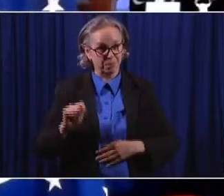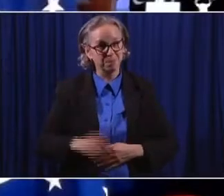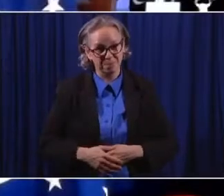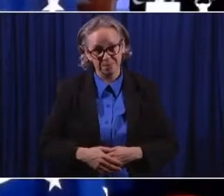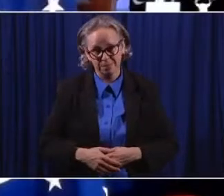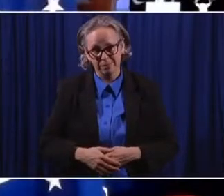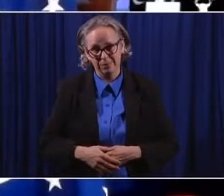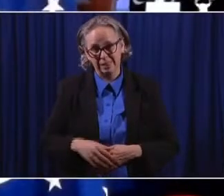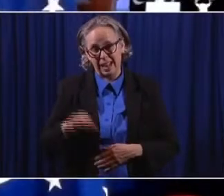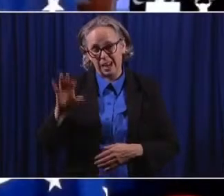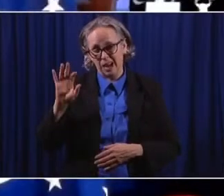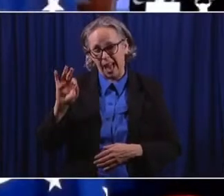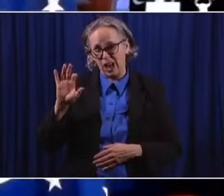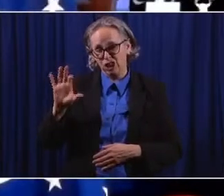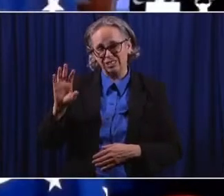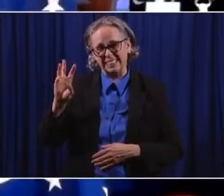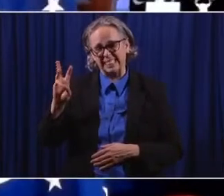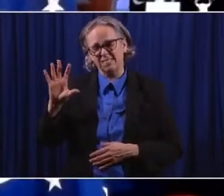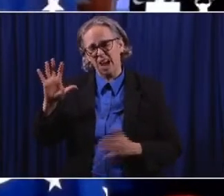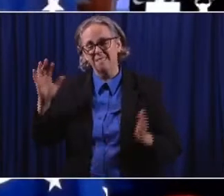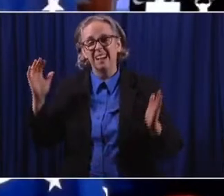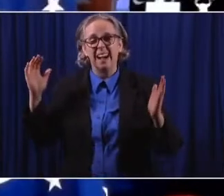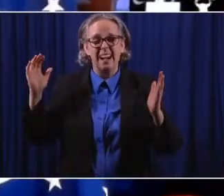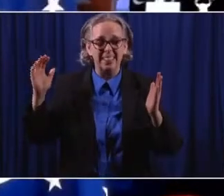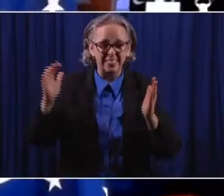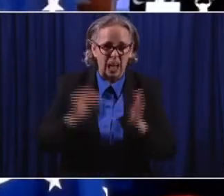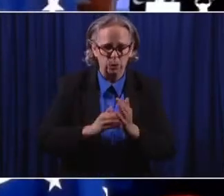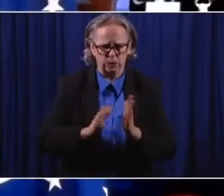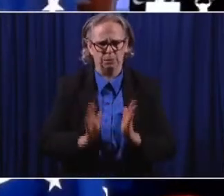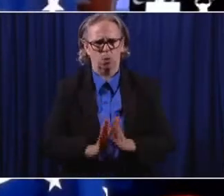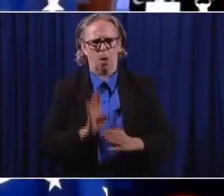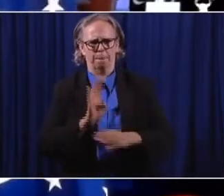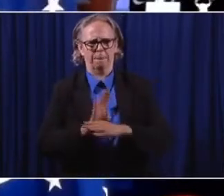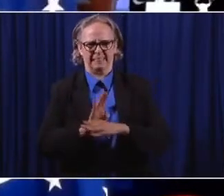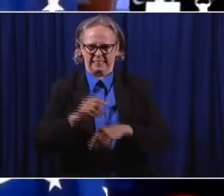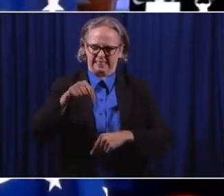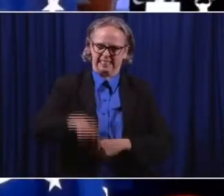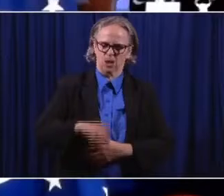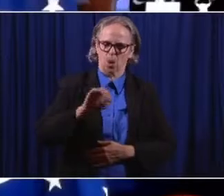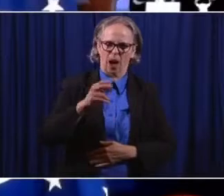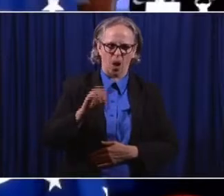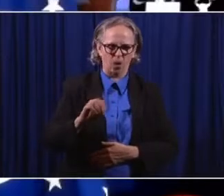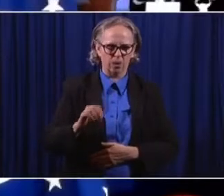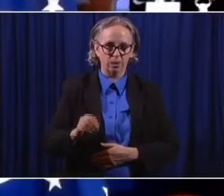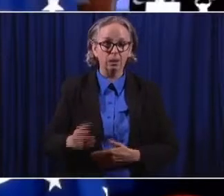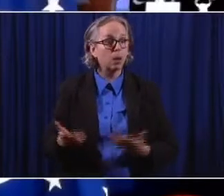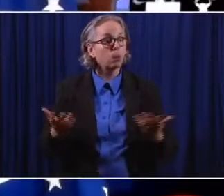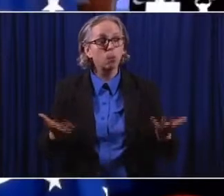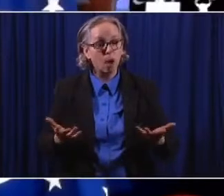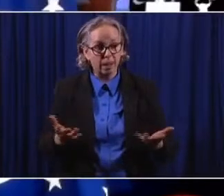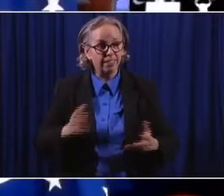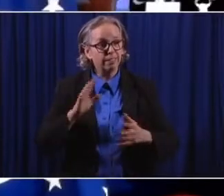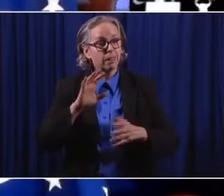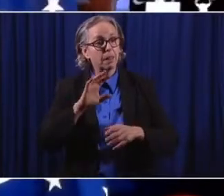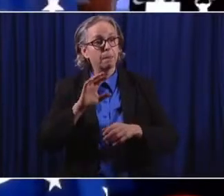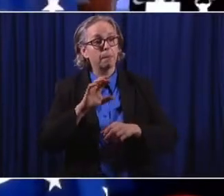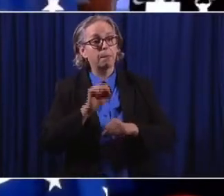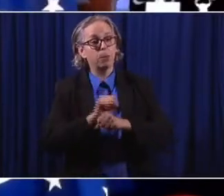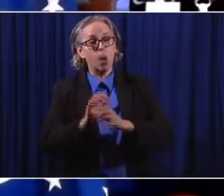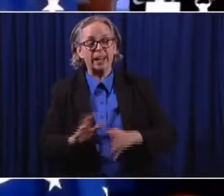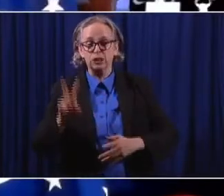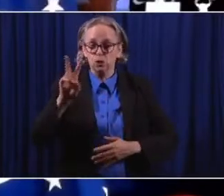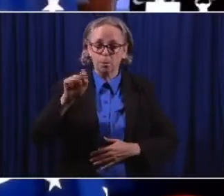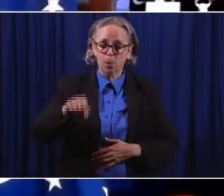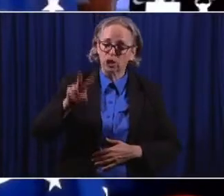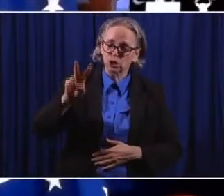965,000 small businesses in our state. They employ 2.2 million people. That's 45% of the total employees